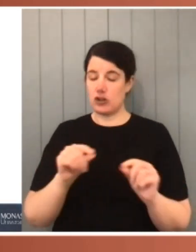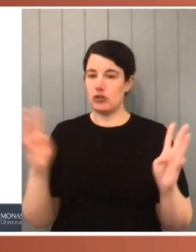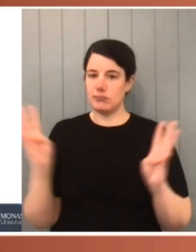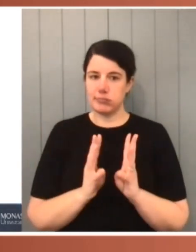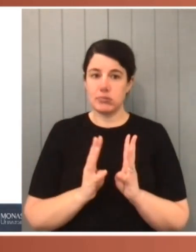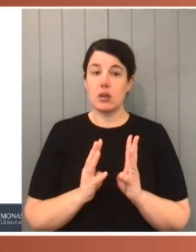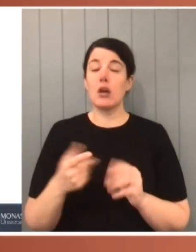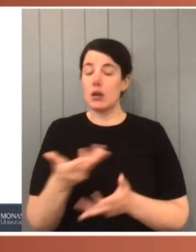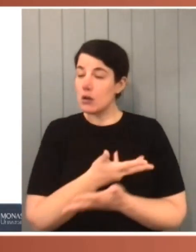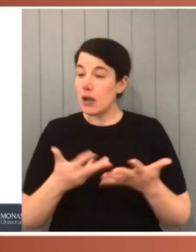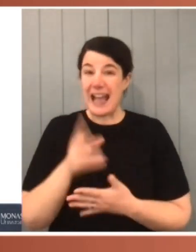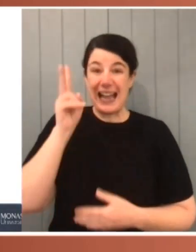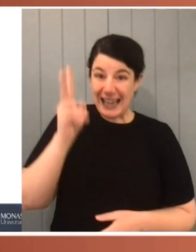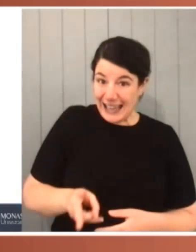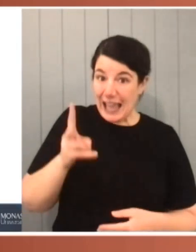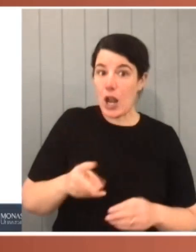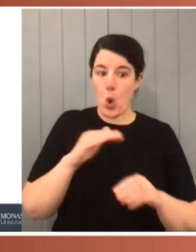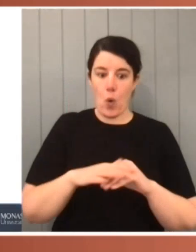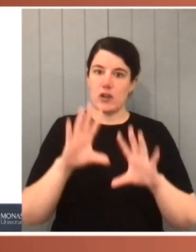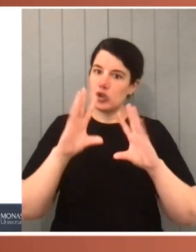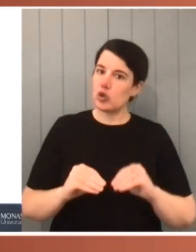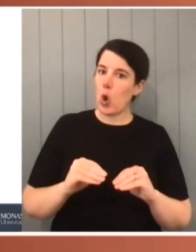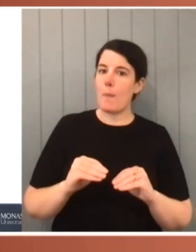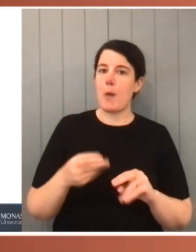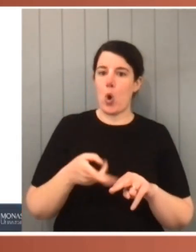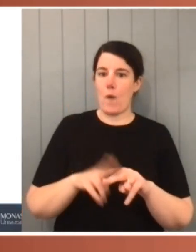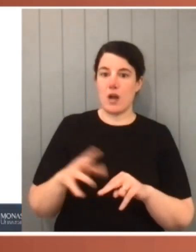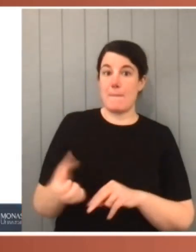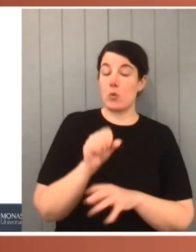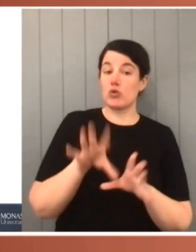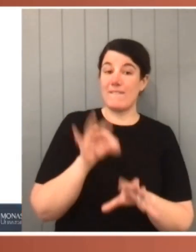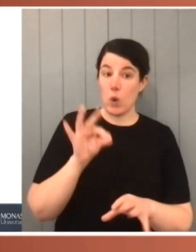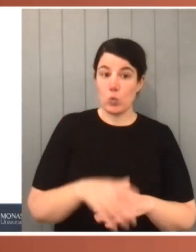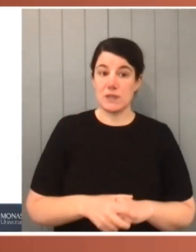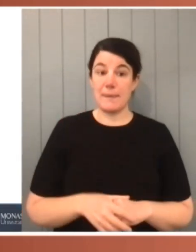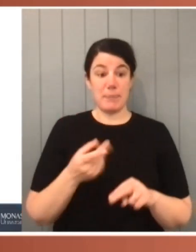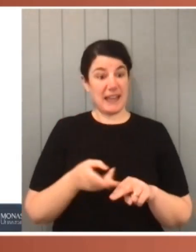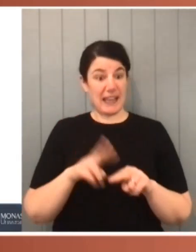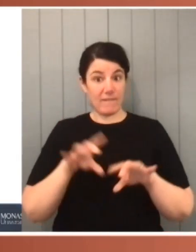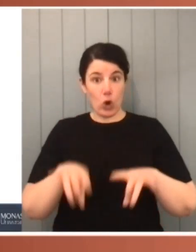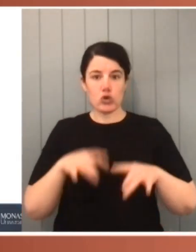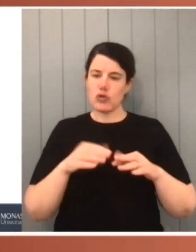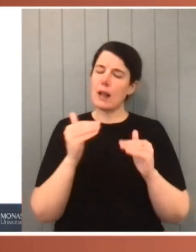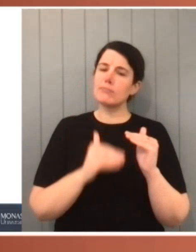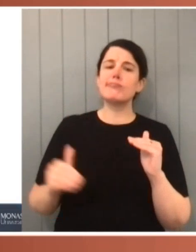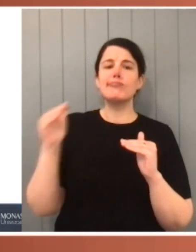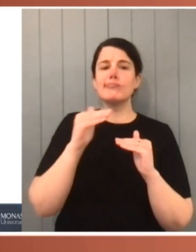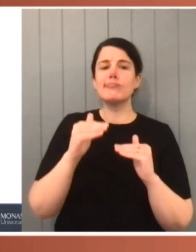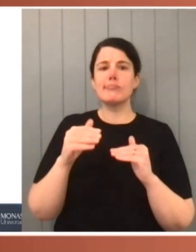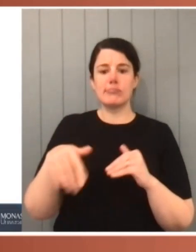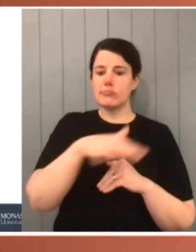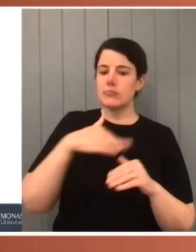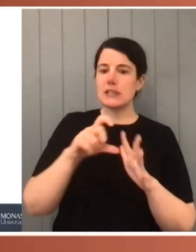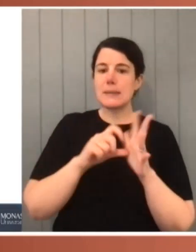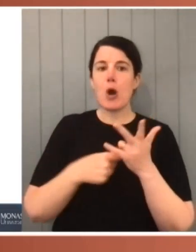compulsory voting. Quote, "If Australia is to consider itself a mature democracy, compulsory voting should now